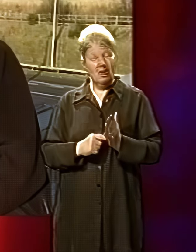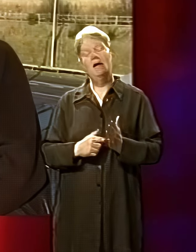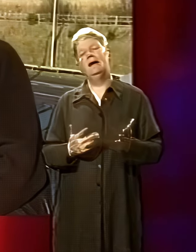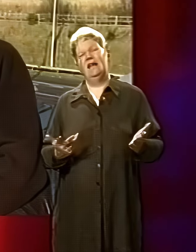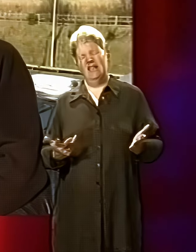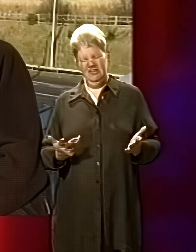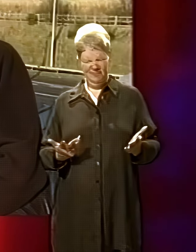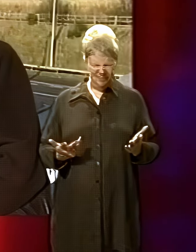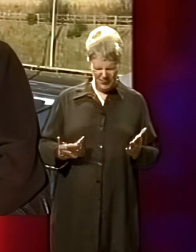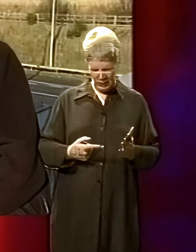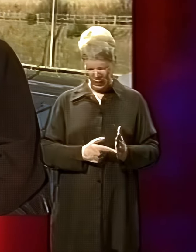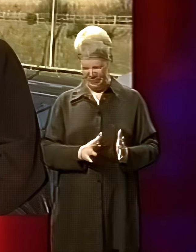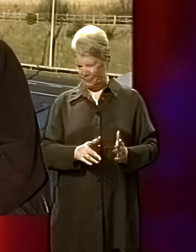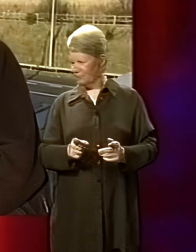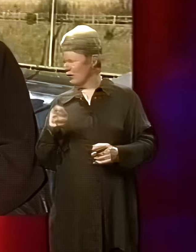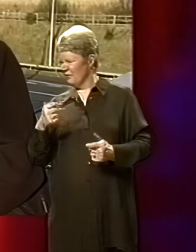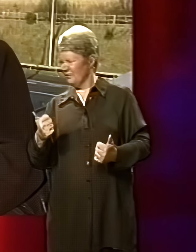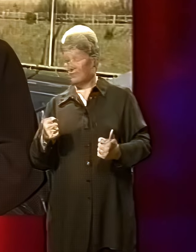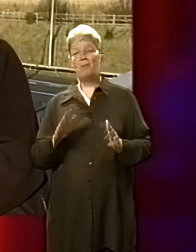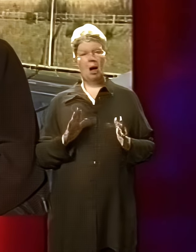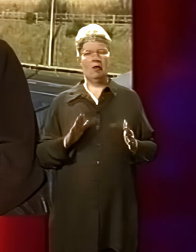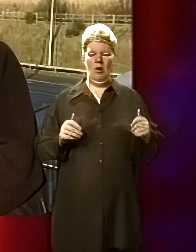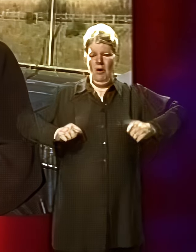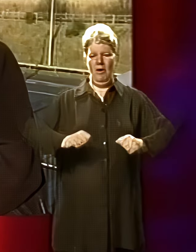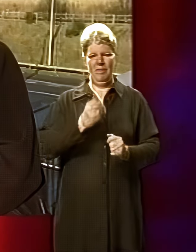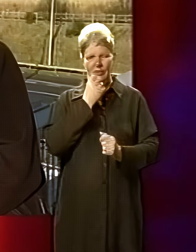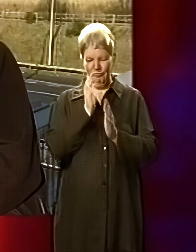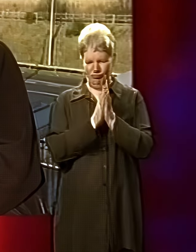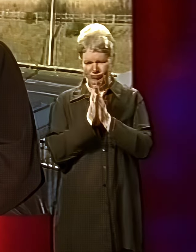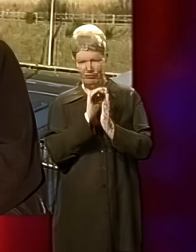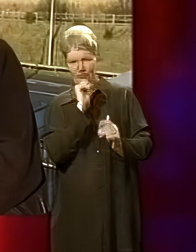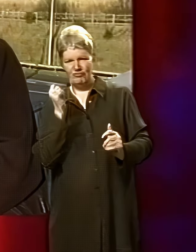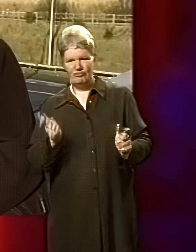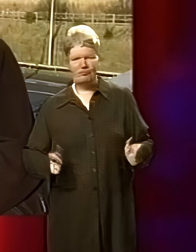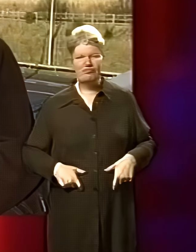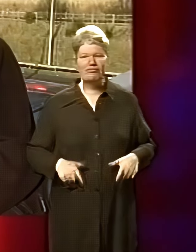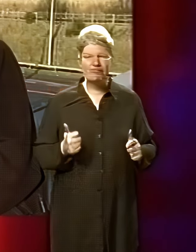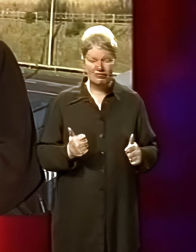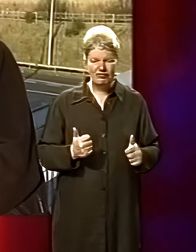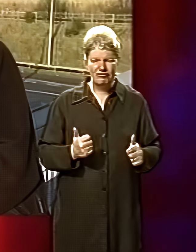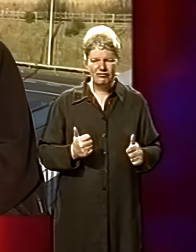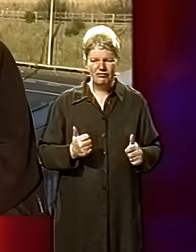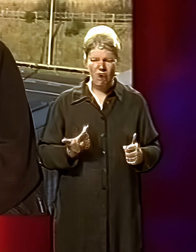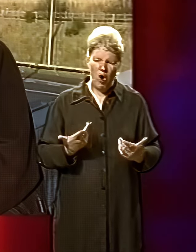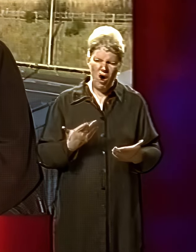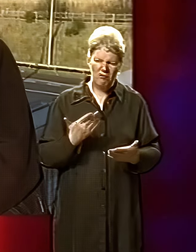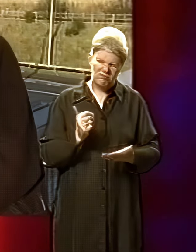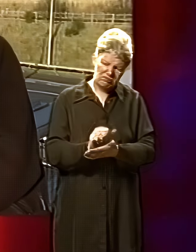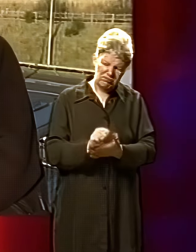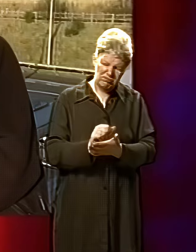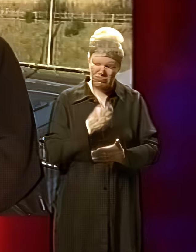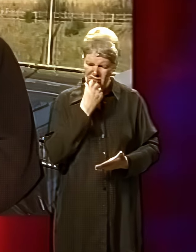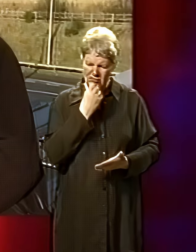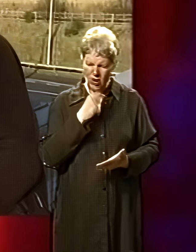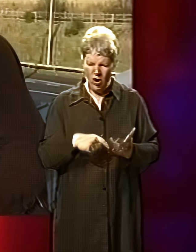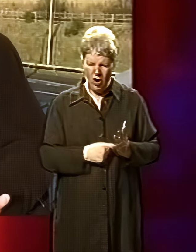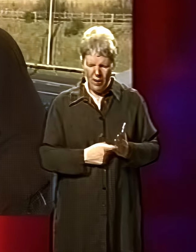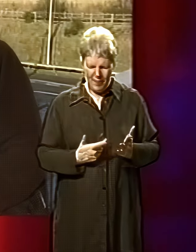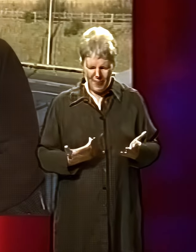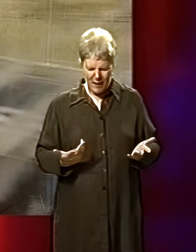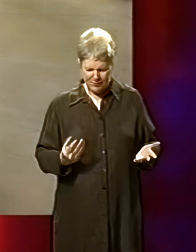cope with the odd dodgy toilet or shower, as long as there's something decent to eat. Or at least half decent. Or even just,